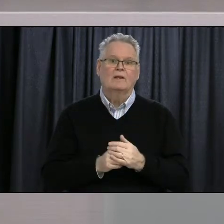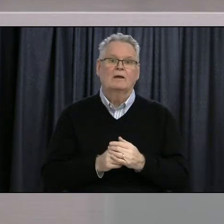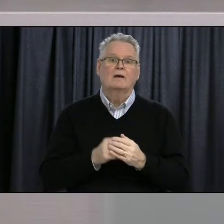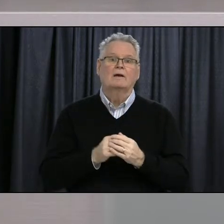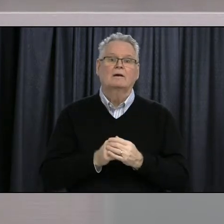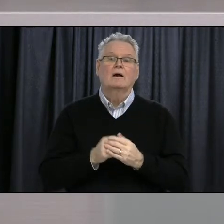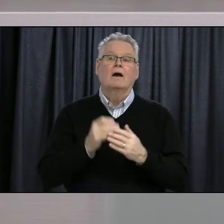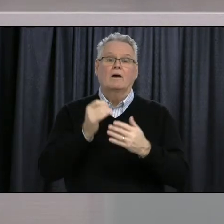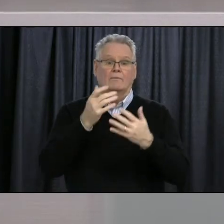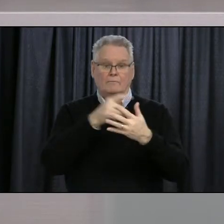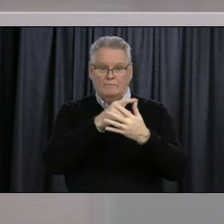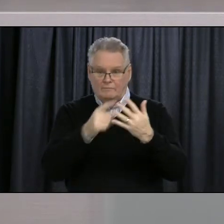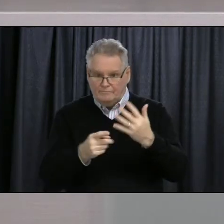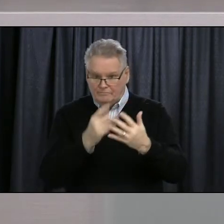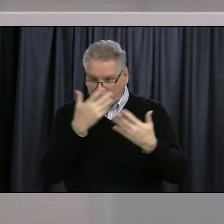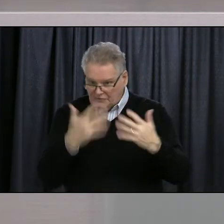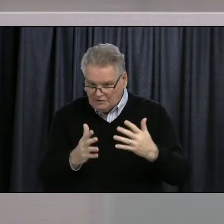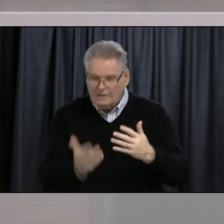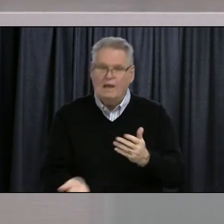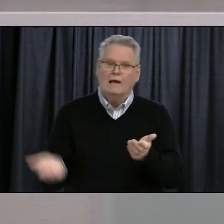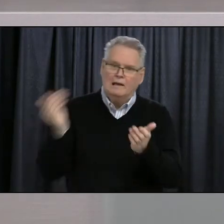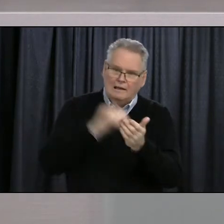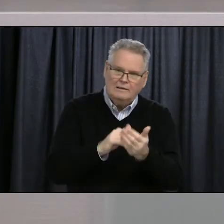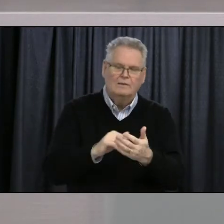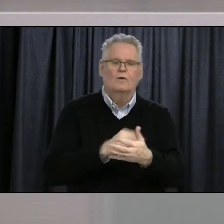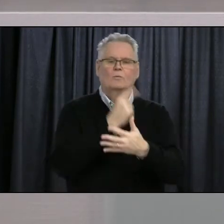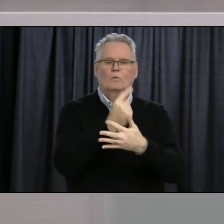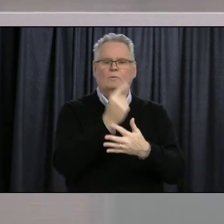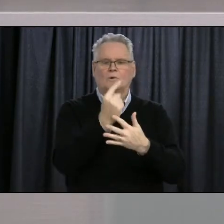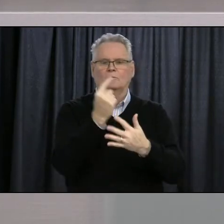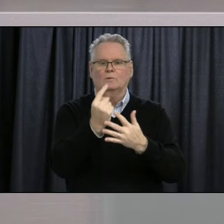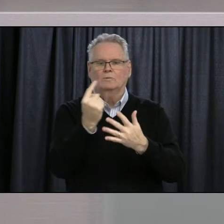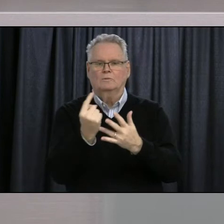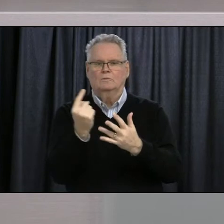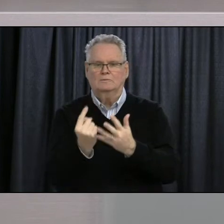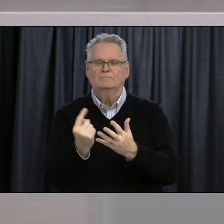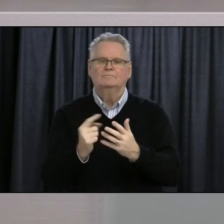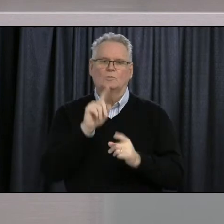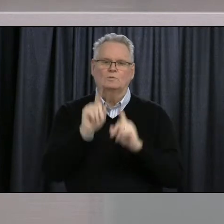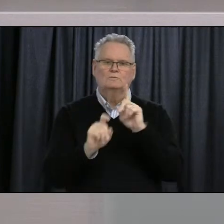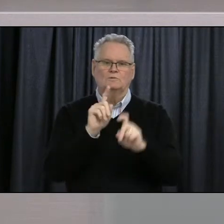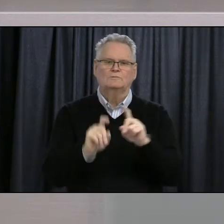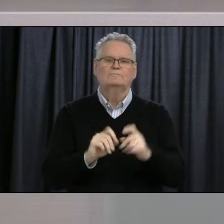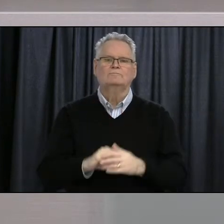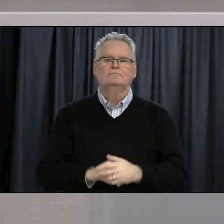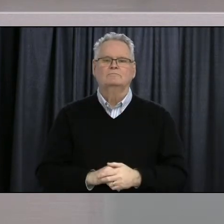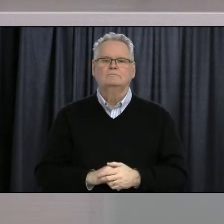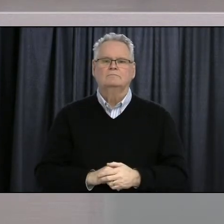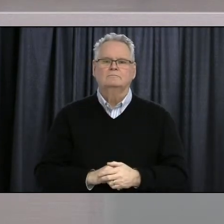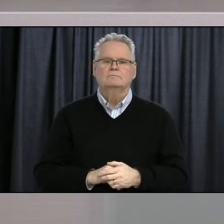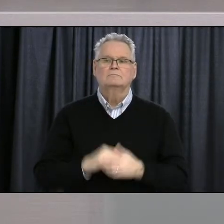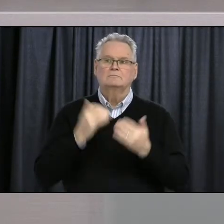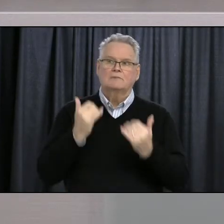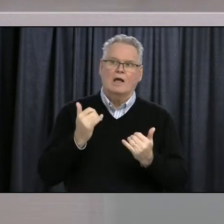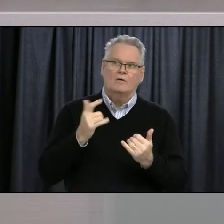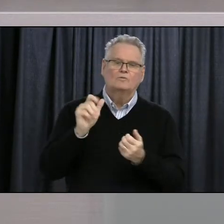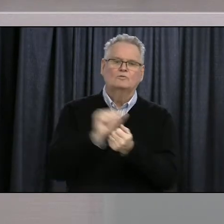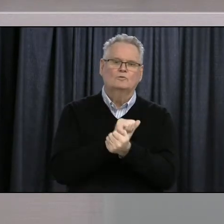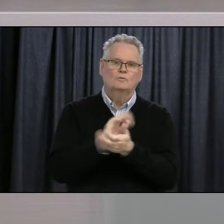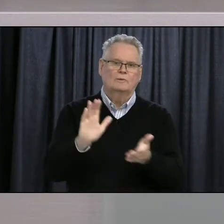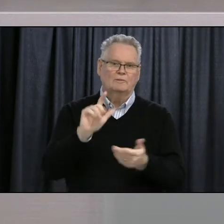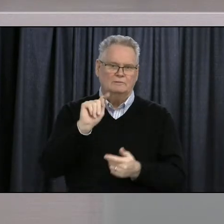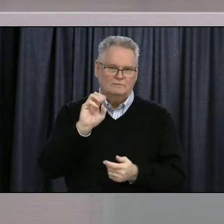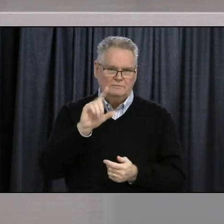will have the opportunity to ask 1 final question. Our first questions are from Peter Jackson with The Telegram. Please go ahead.